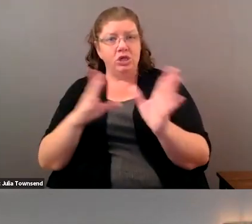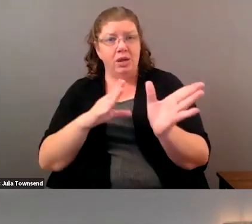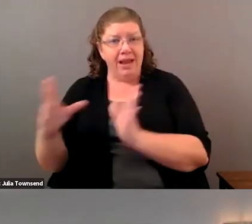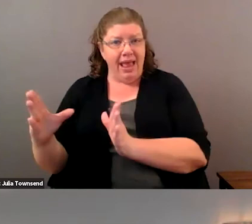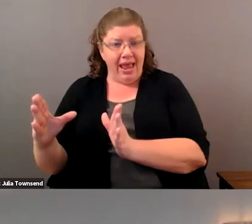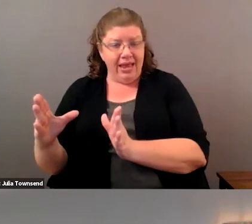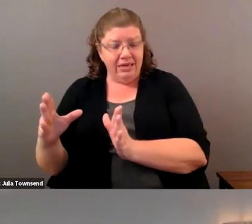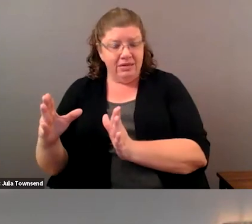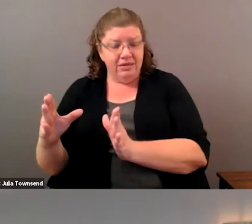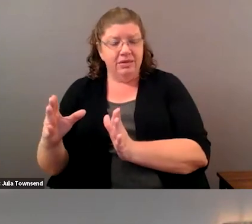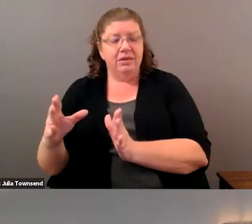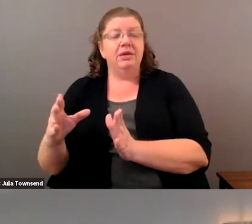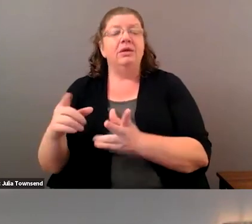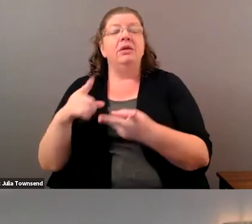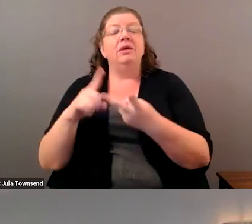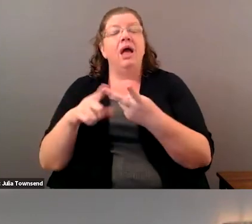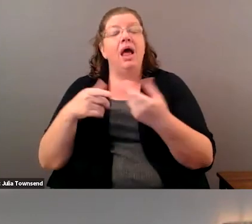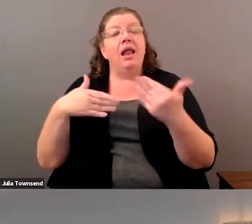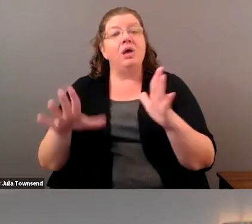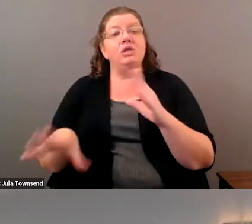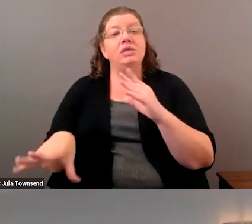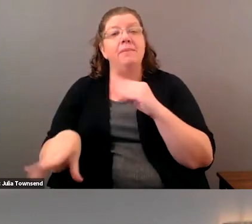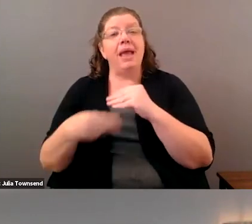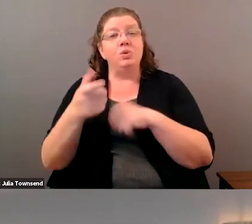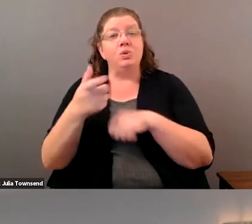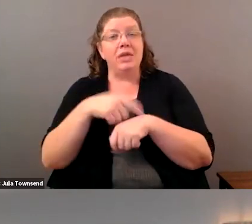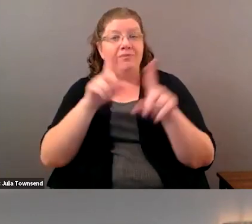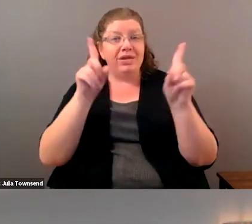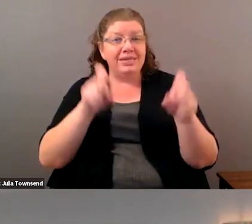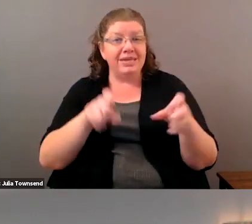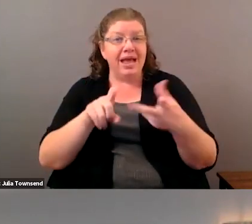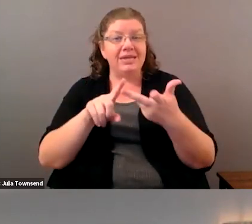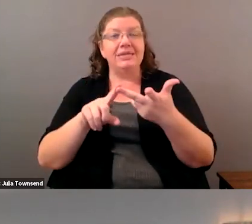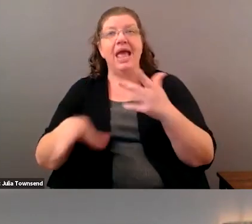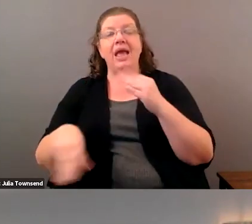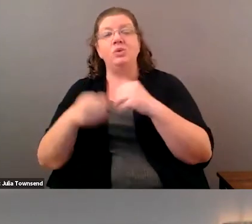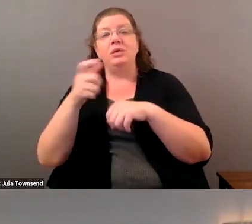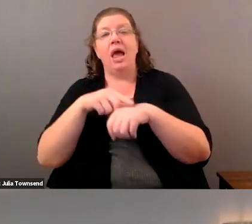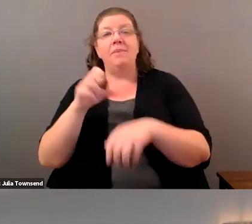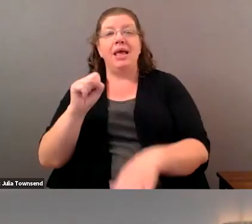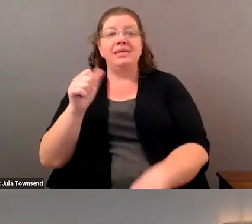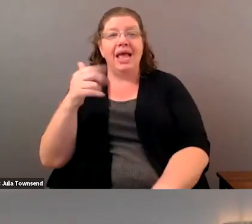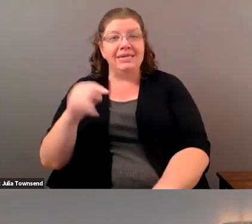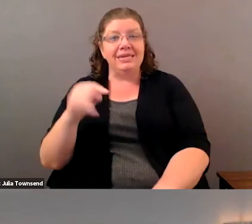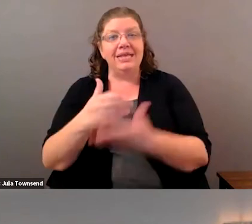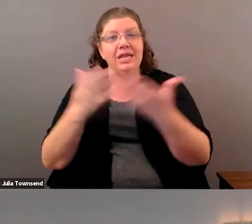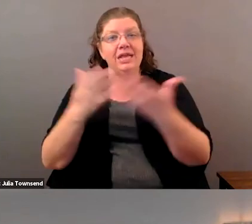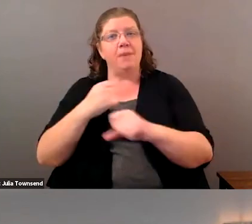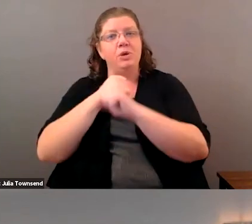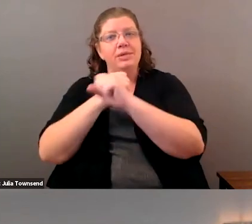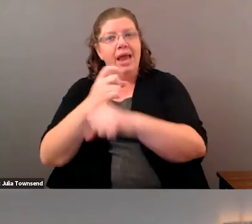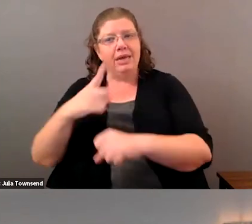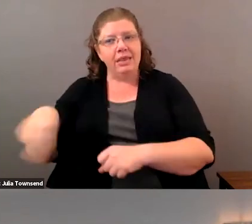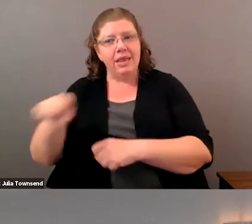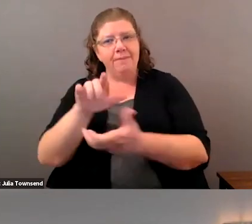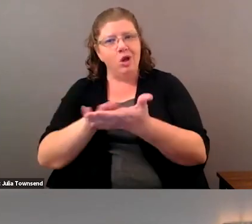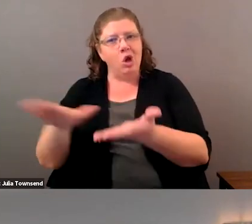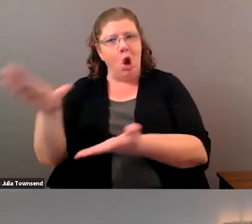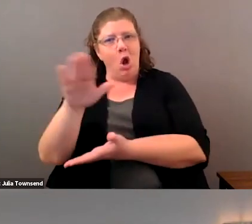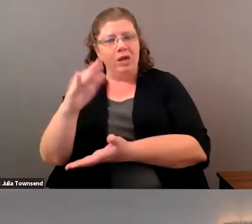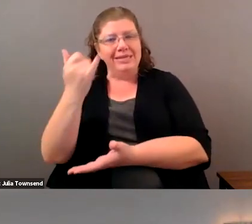it also allows them extra time on tests, extra time for SATs, and things that protect them in college. If you do